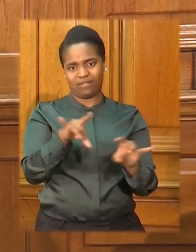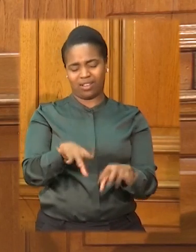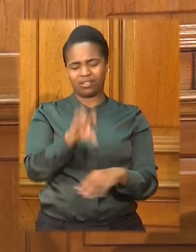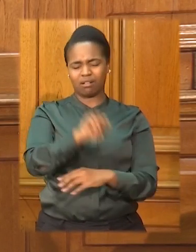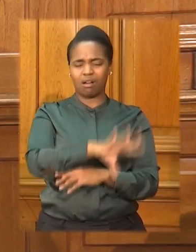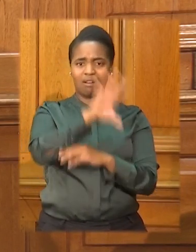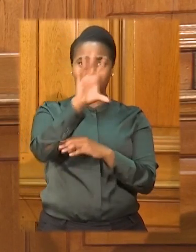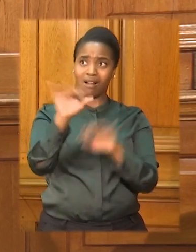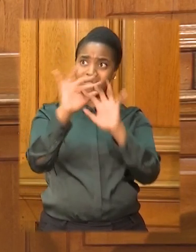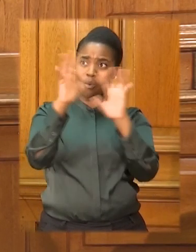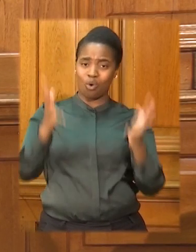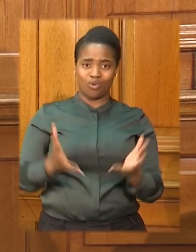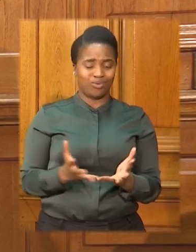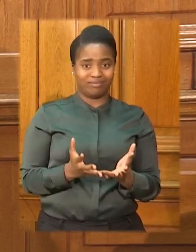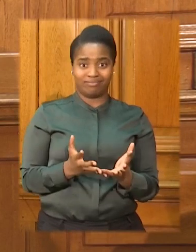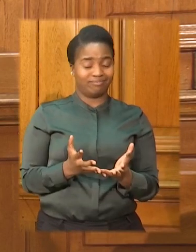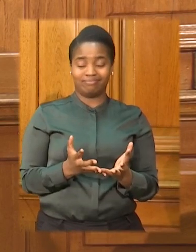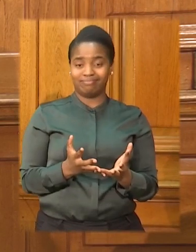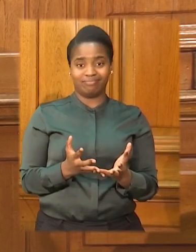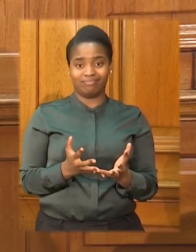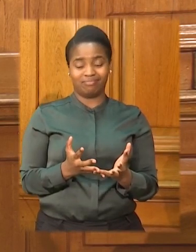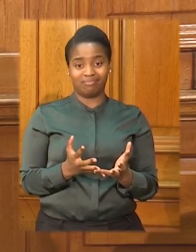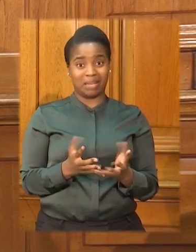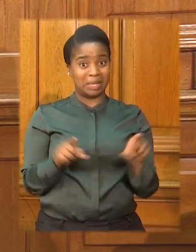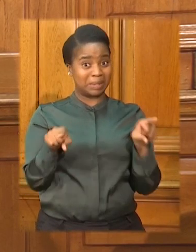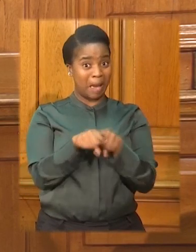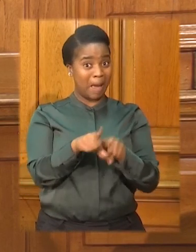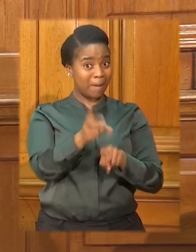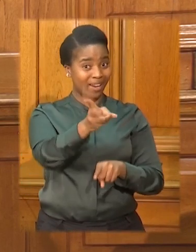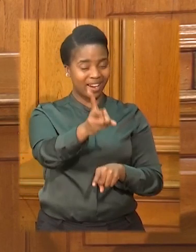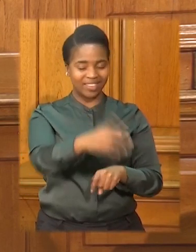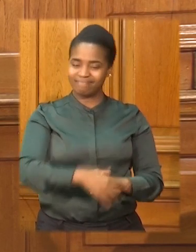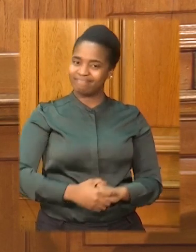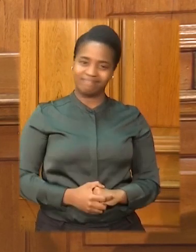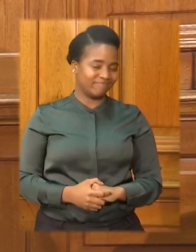and the world we live in will never be the same again.